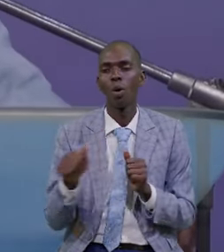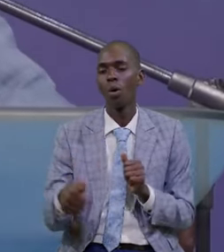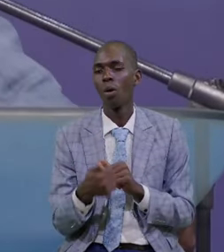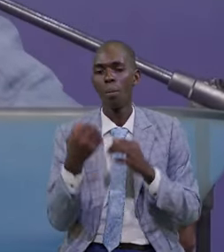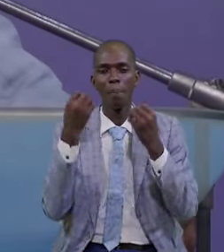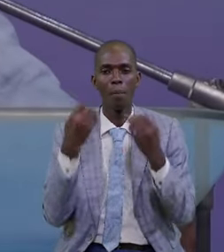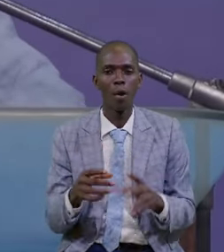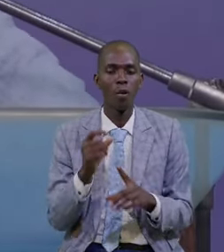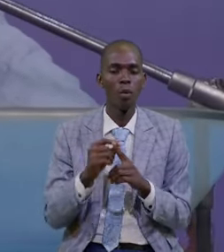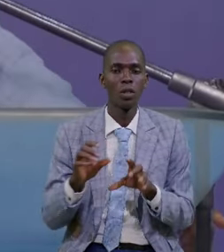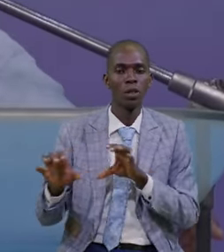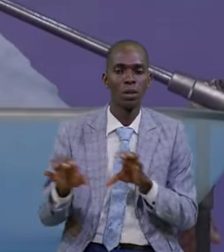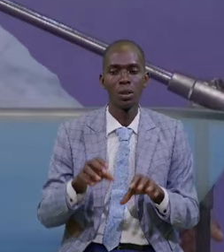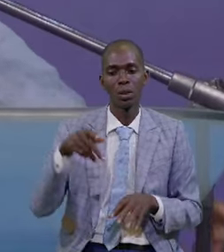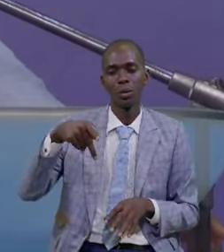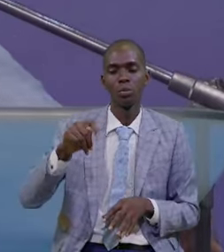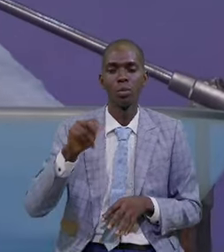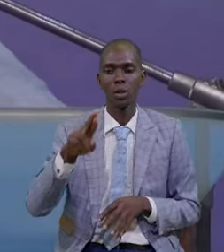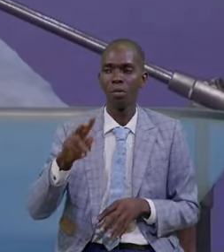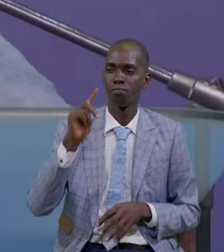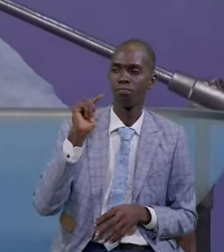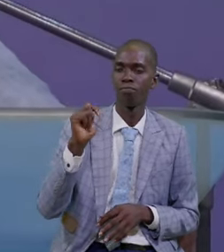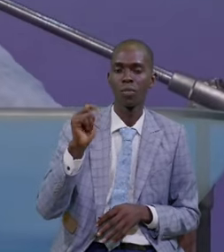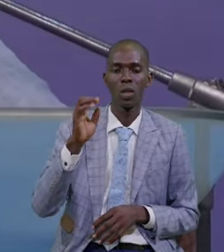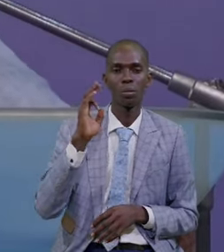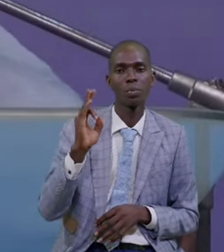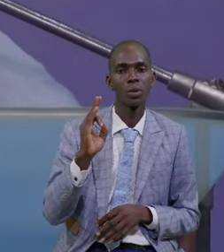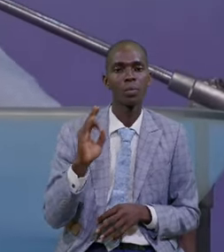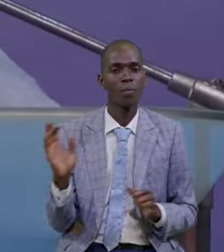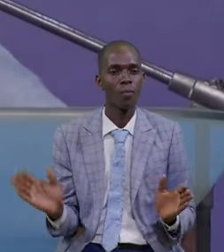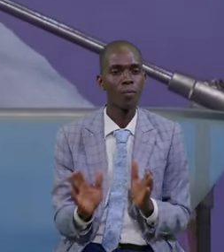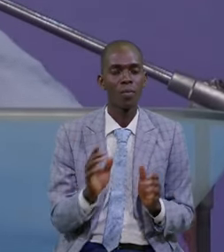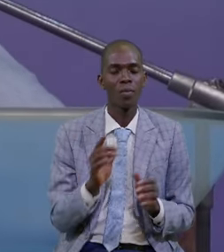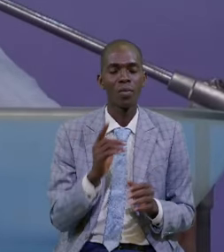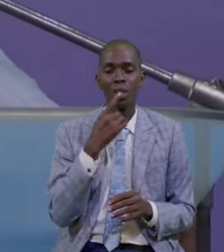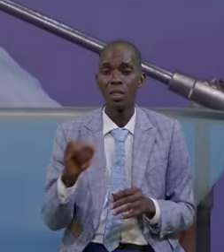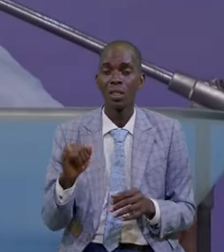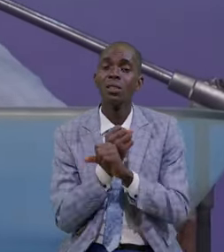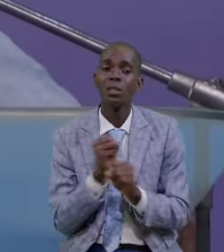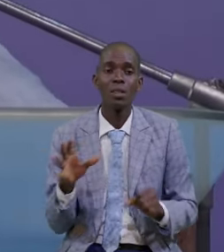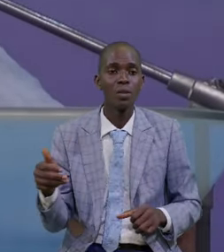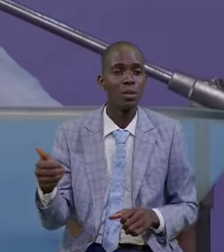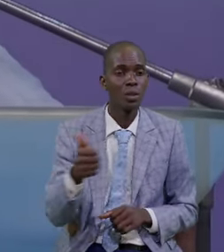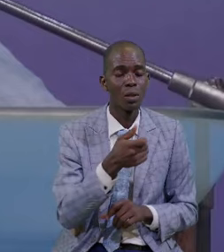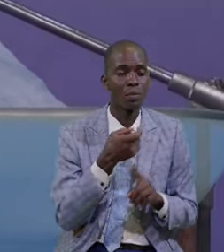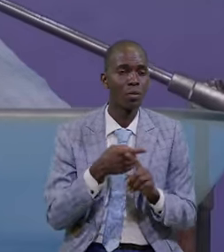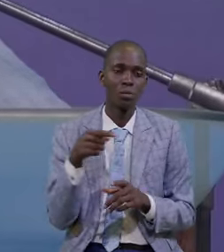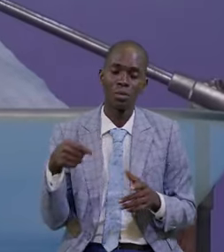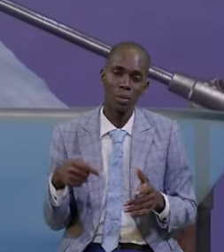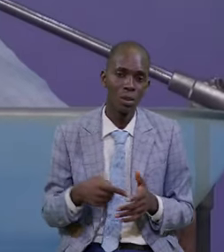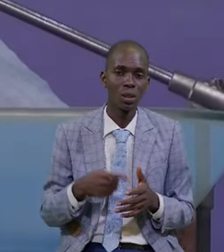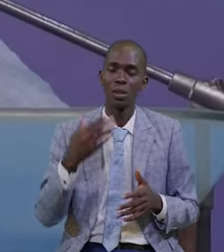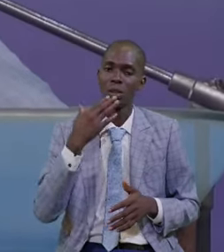he testify and exhort, saying, save yourselves from